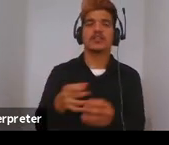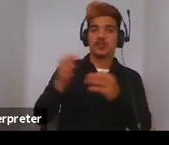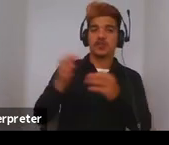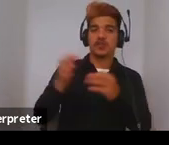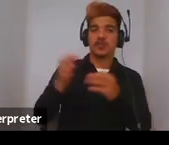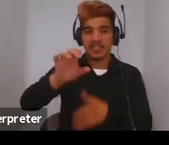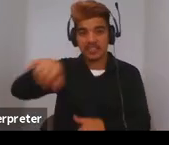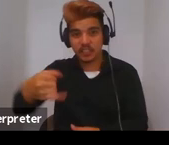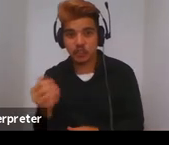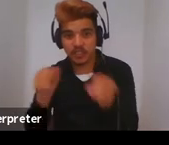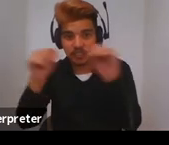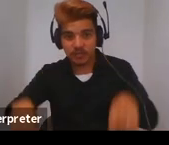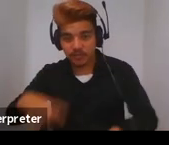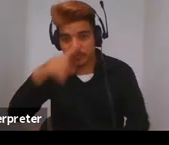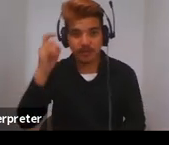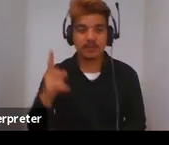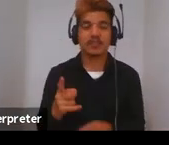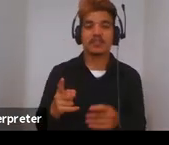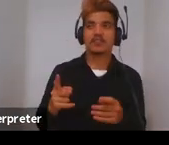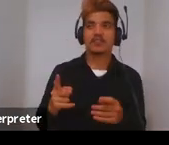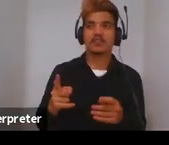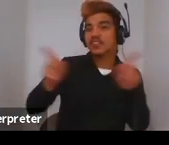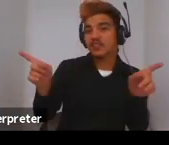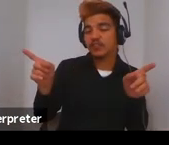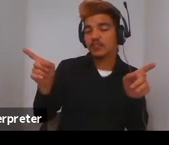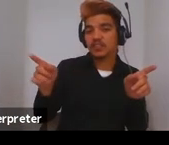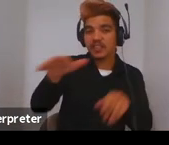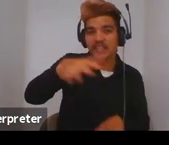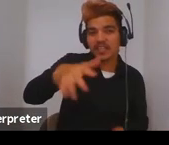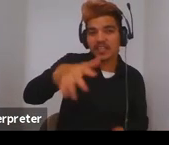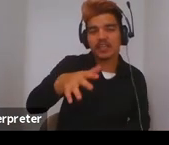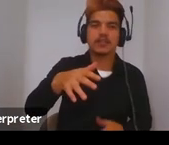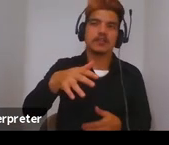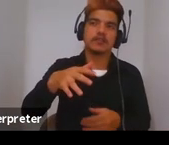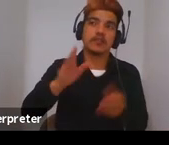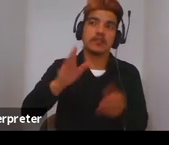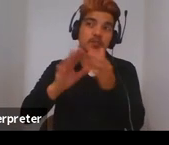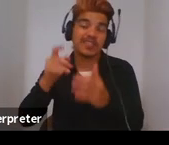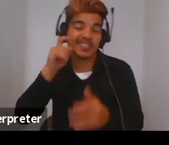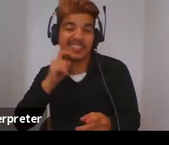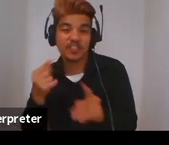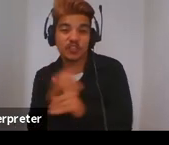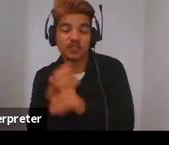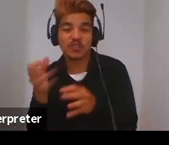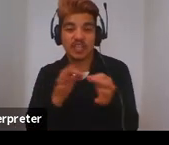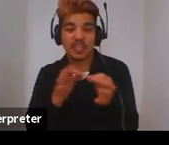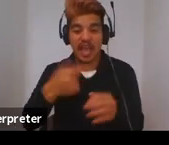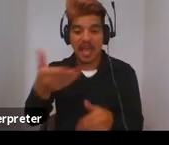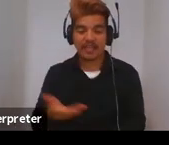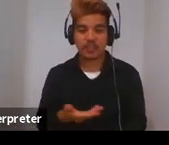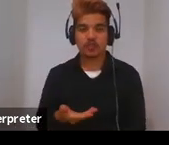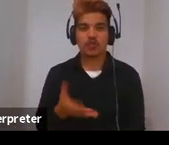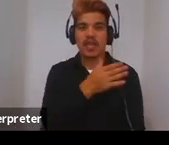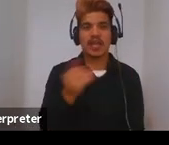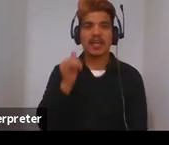system, because it differs from kind of the community definition of sexual assault I introduced.